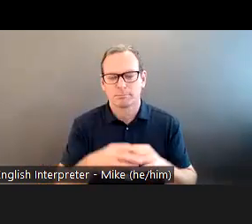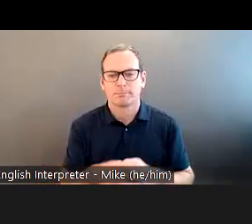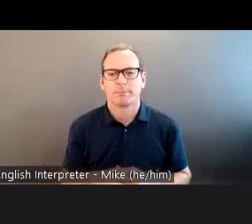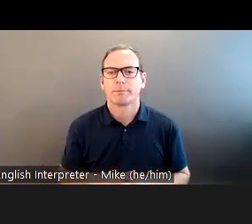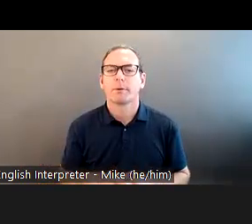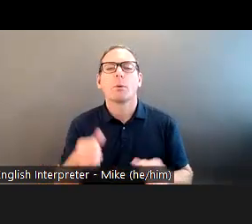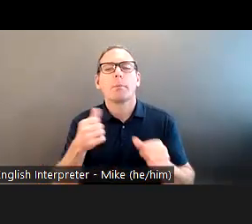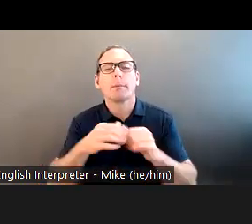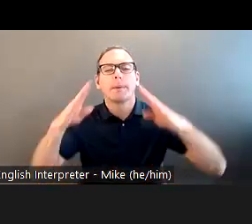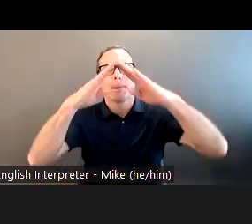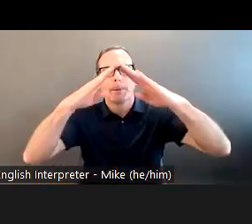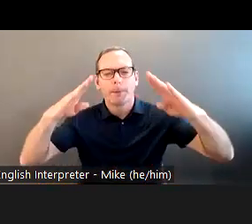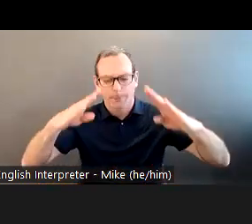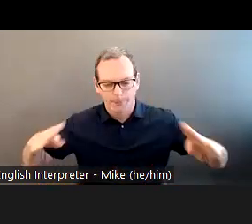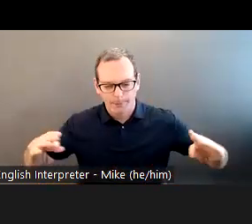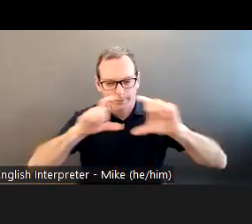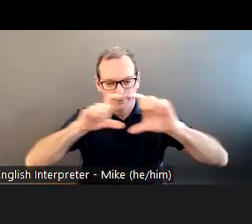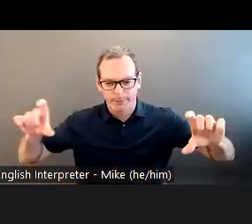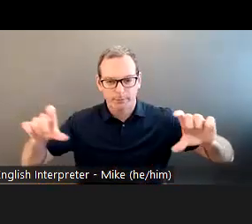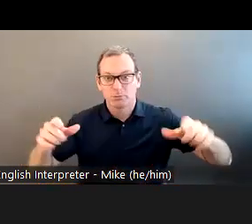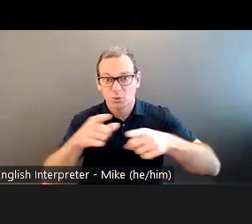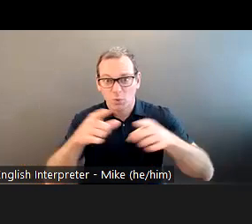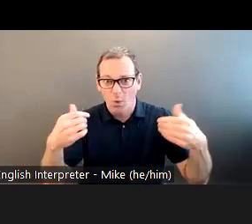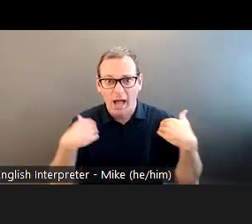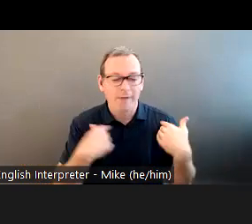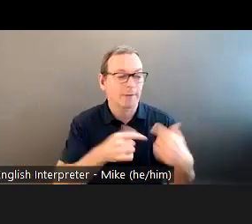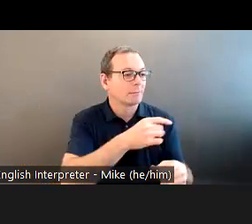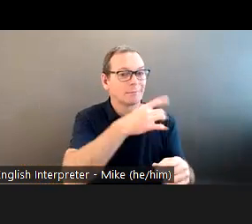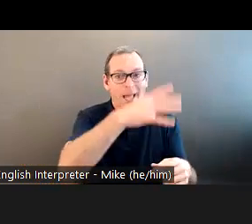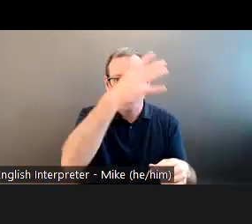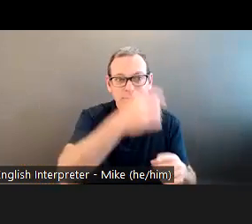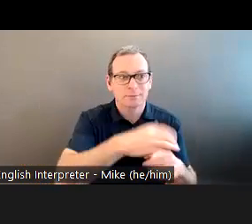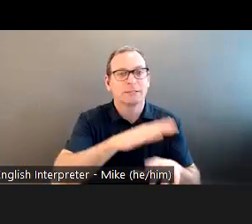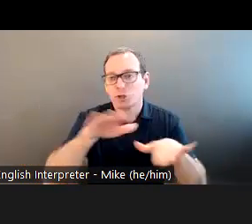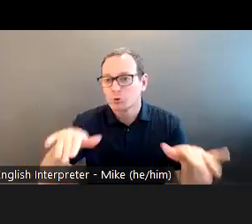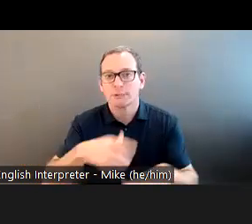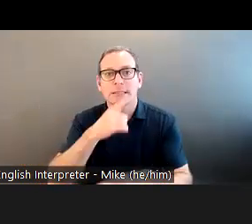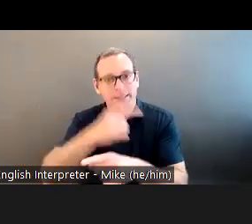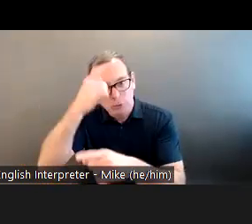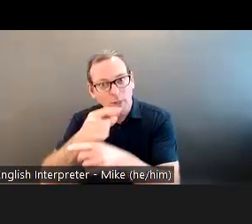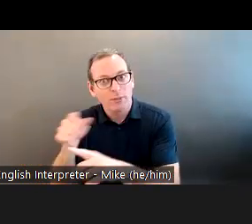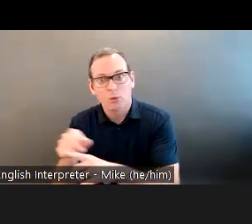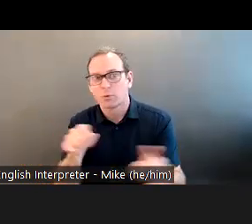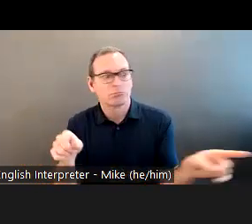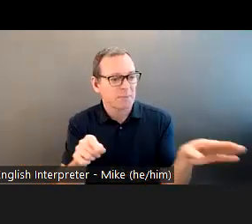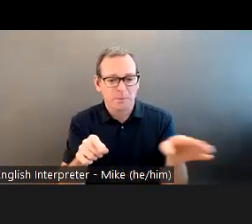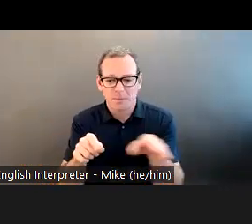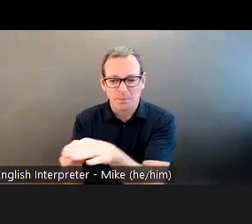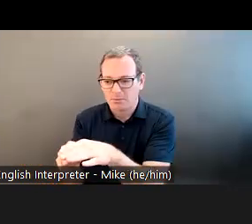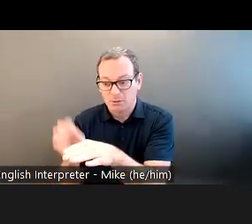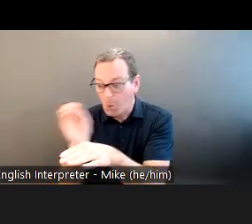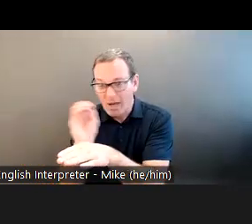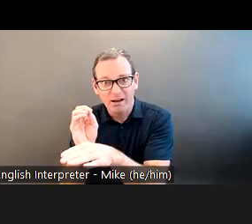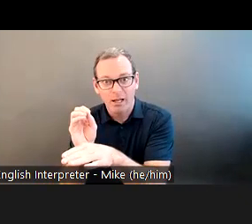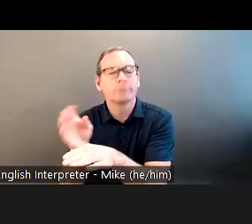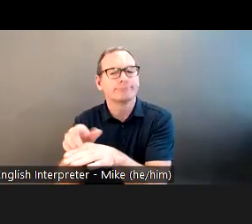of the hierarchy, everybody in Ontario still has a substitute decision maker because the public guardian is the decision maker of